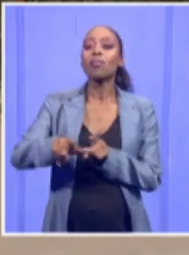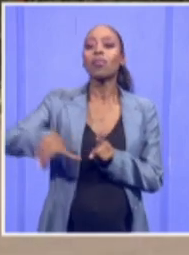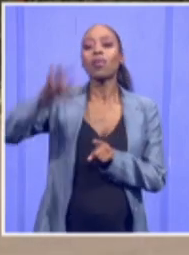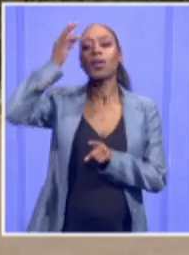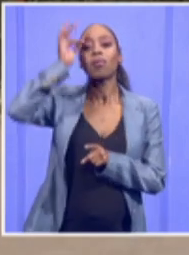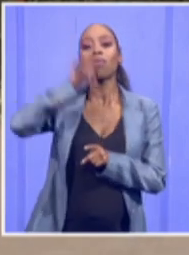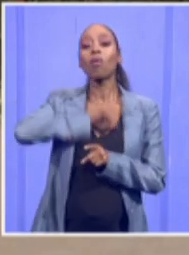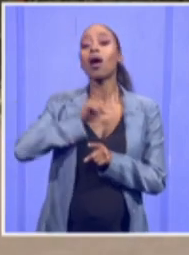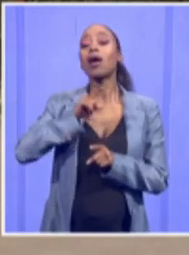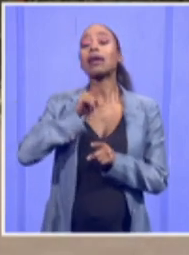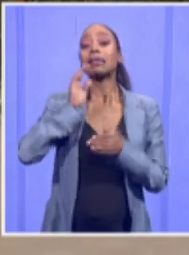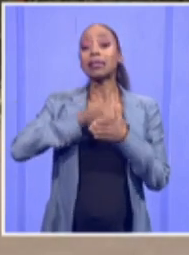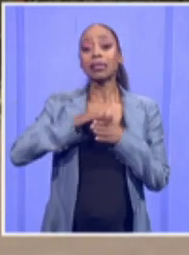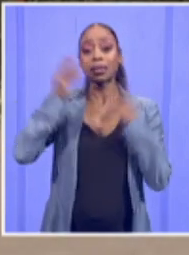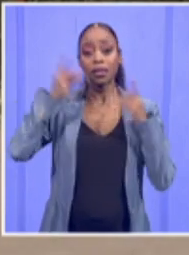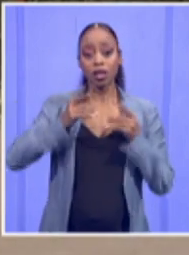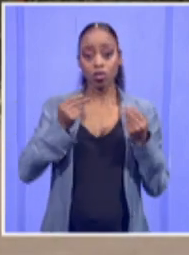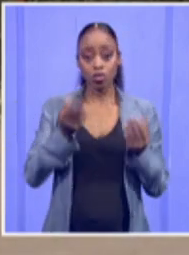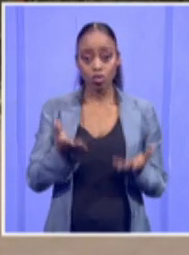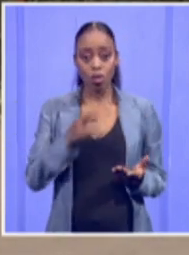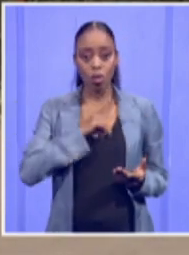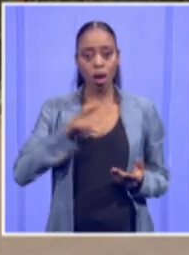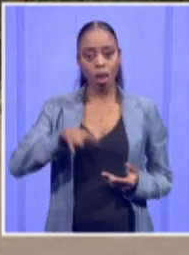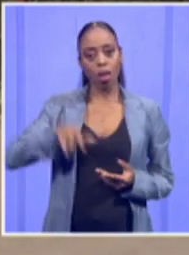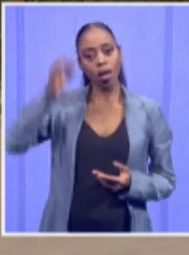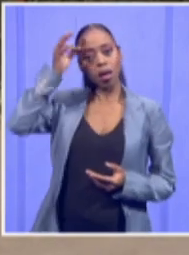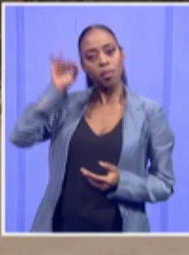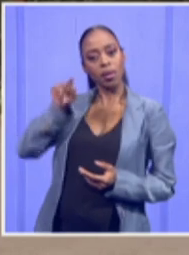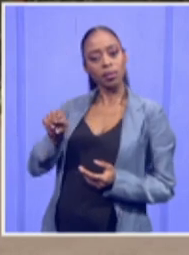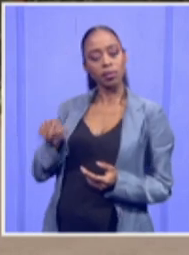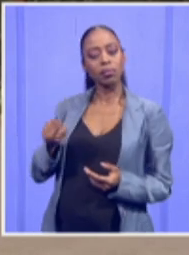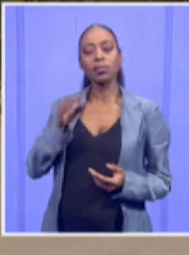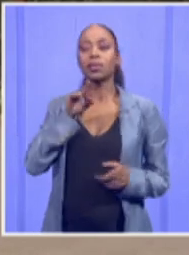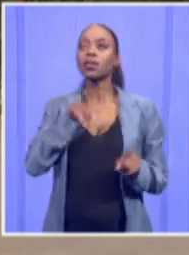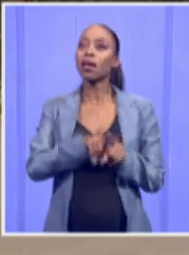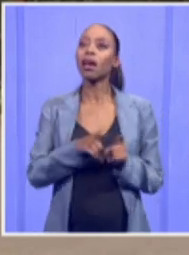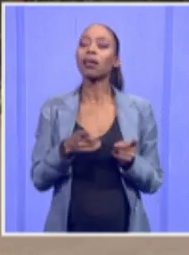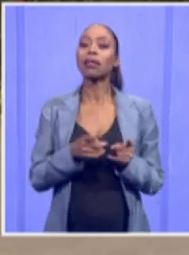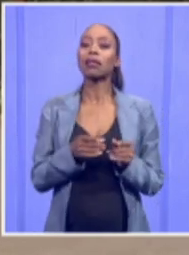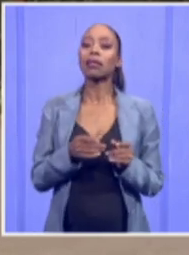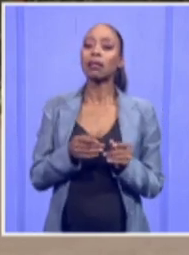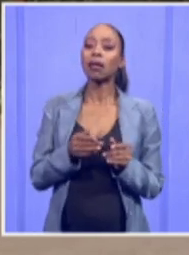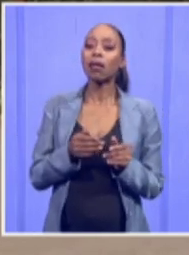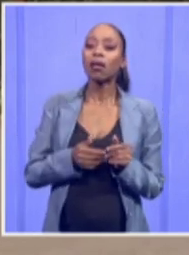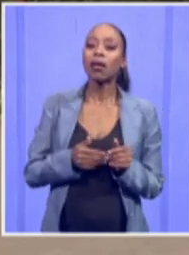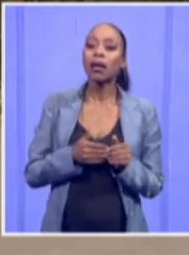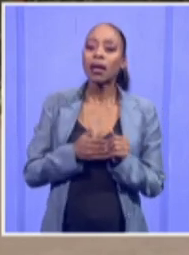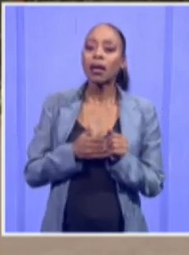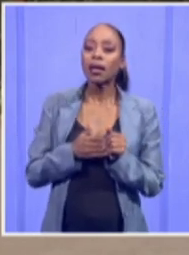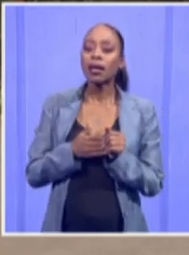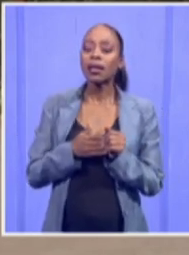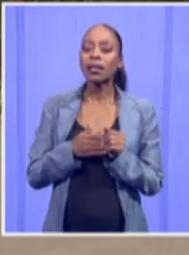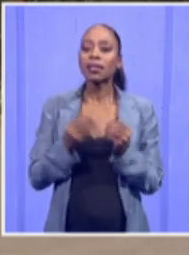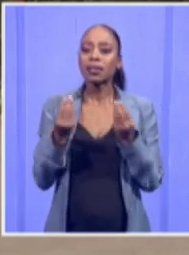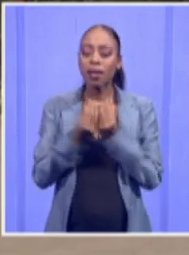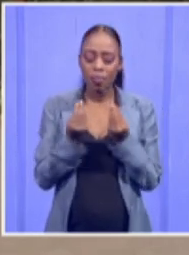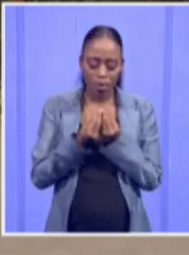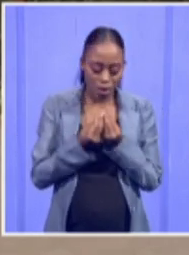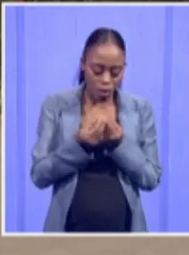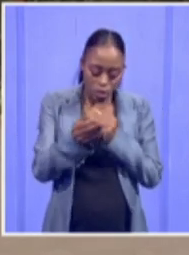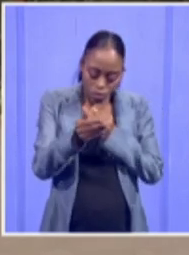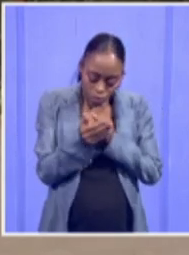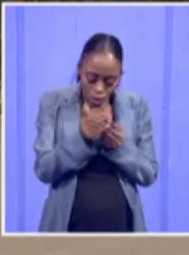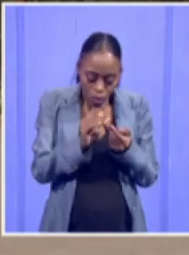local government, precisely because local government is a sphere that is very close to the people, but also a sphere that could play a better